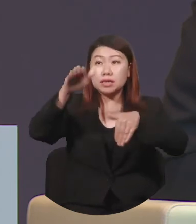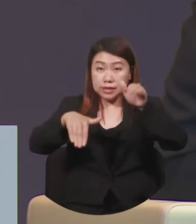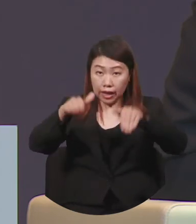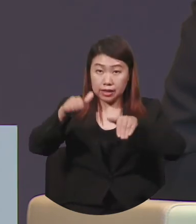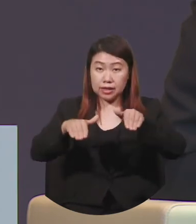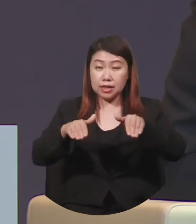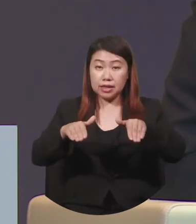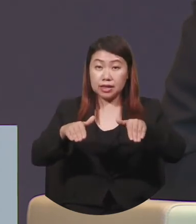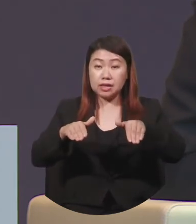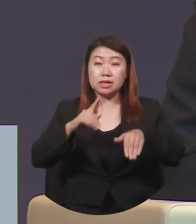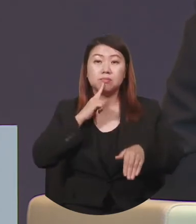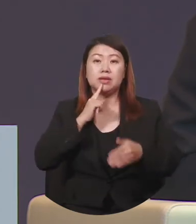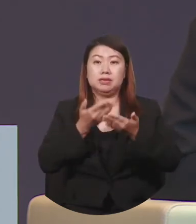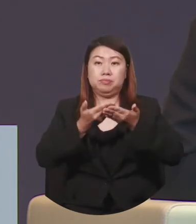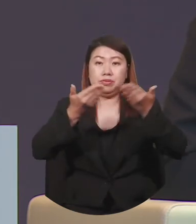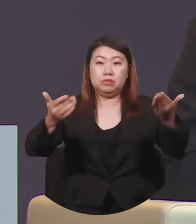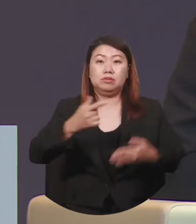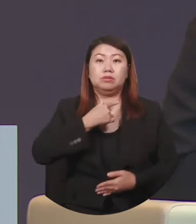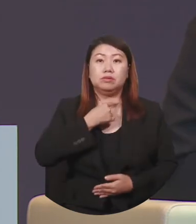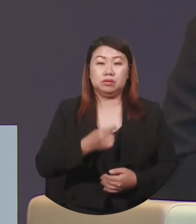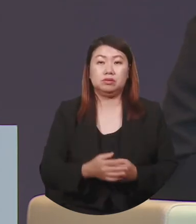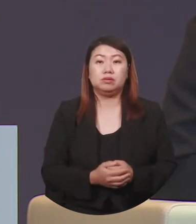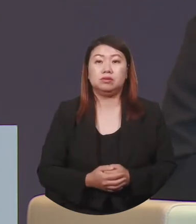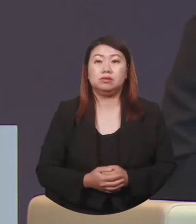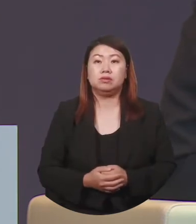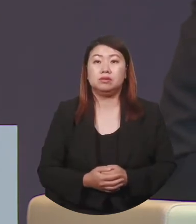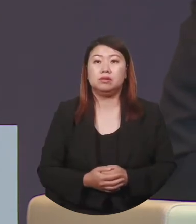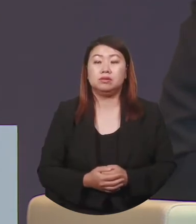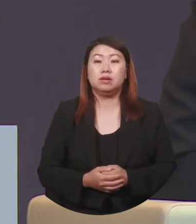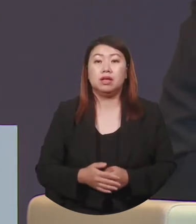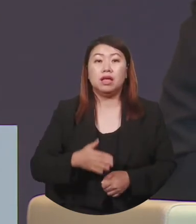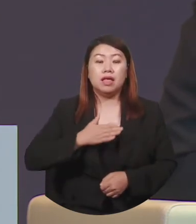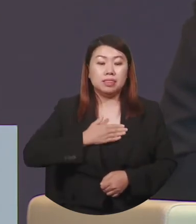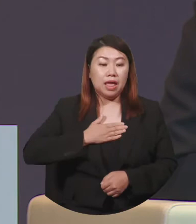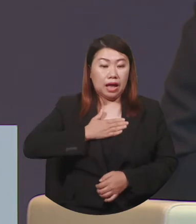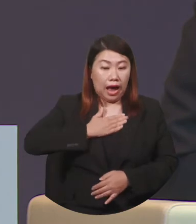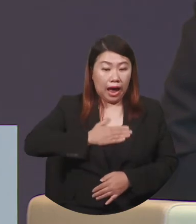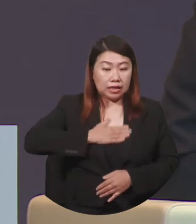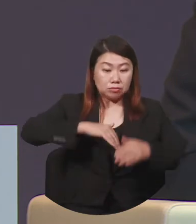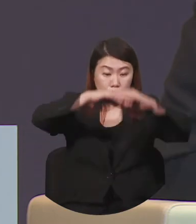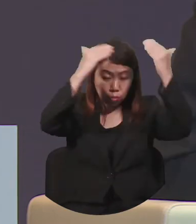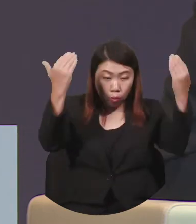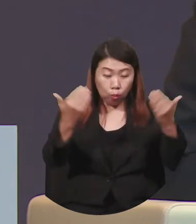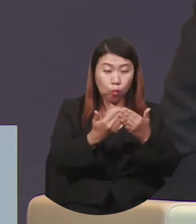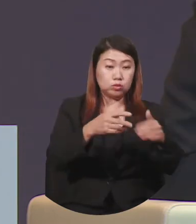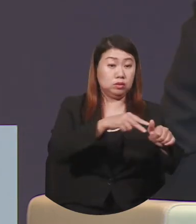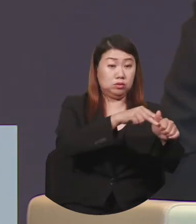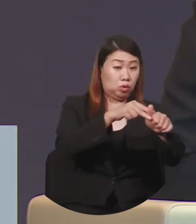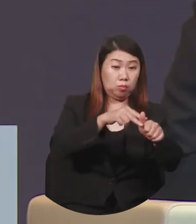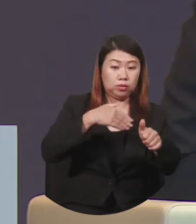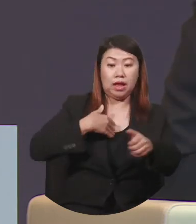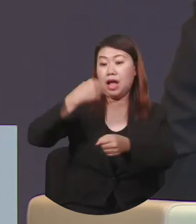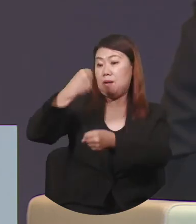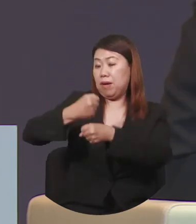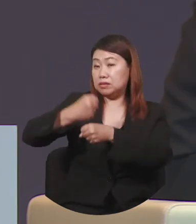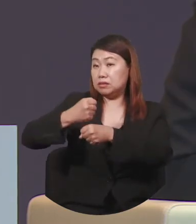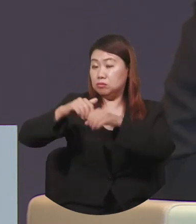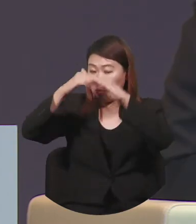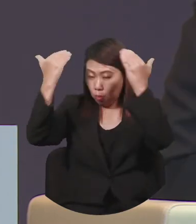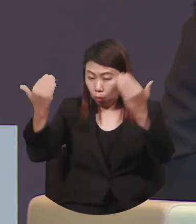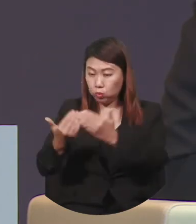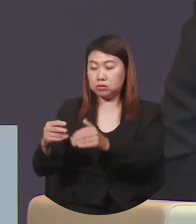donors, whatever you have, whatever you produce. I mean, there's not much of a secret here in this business,